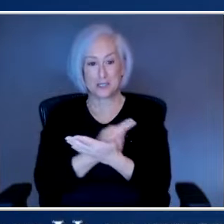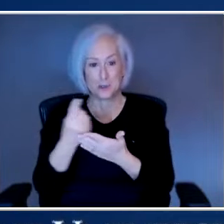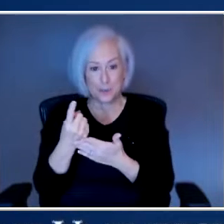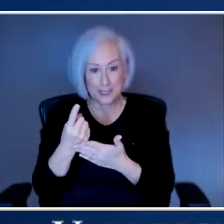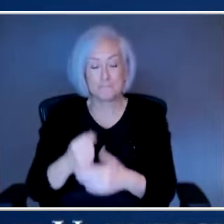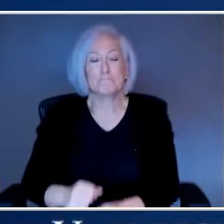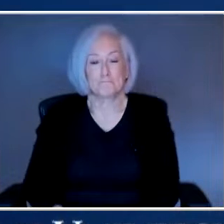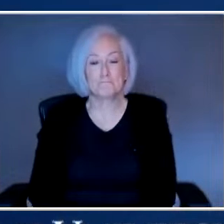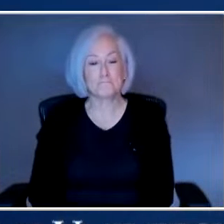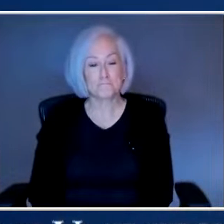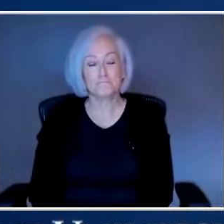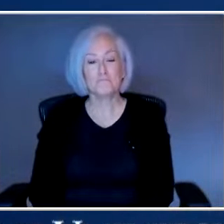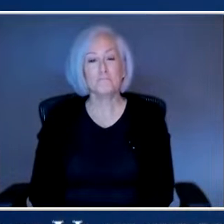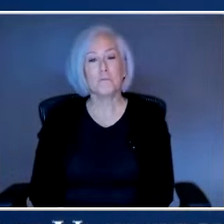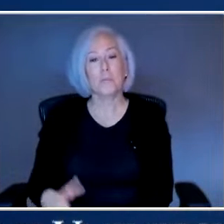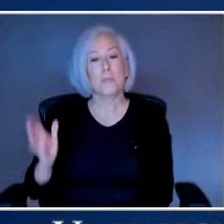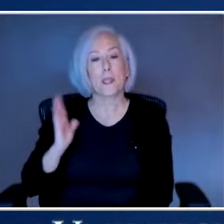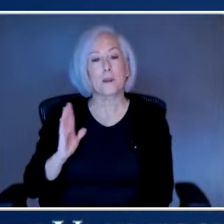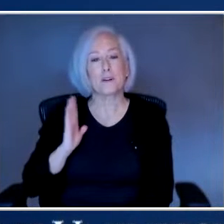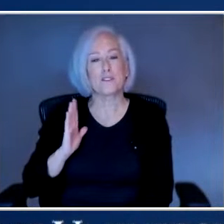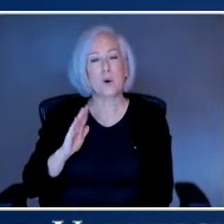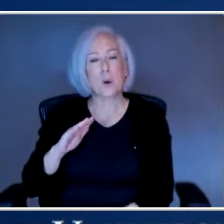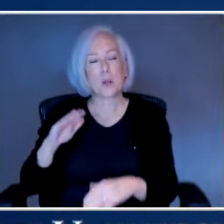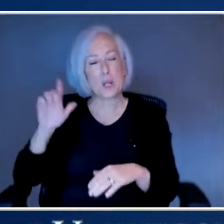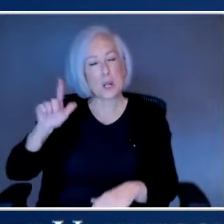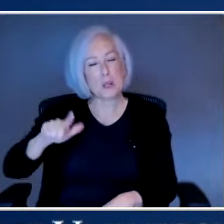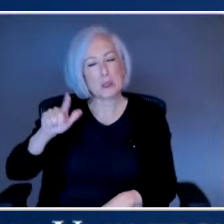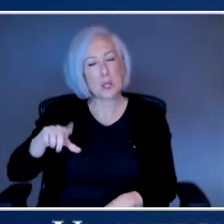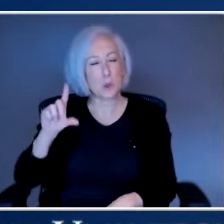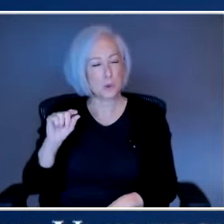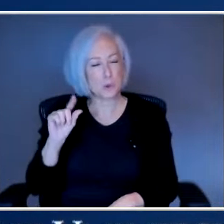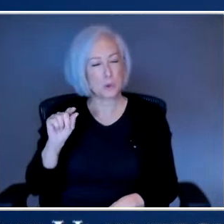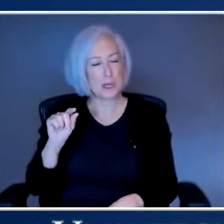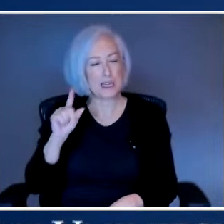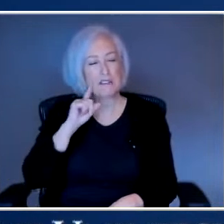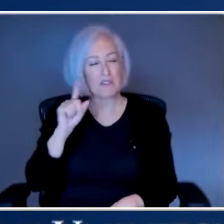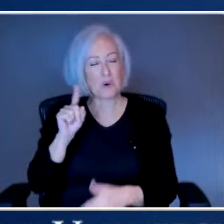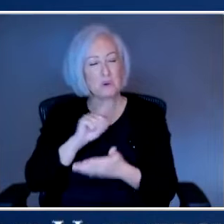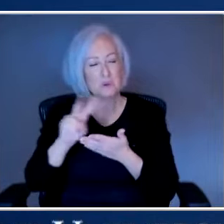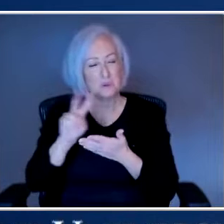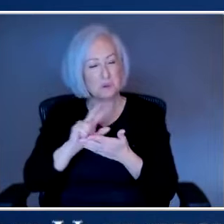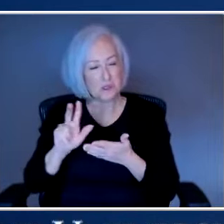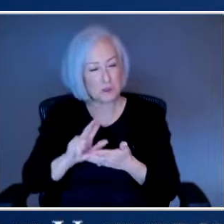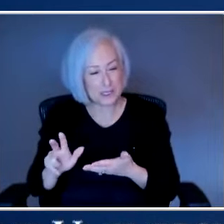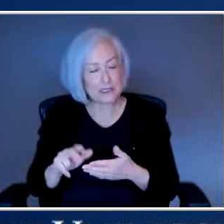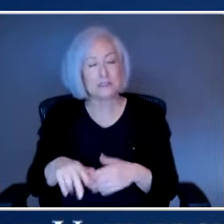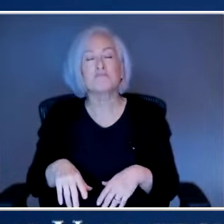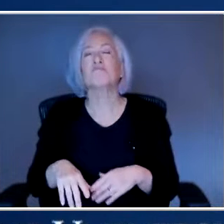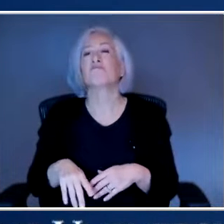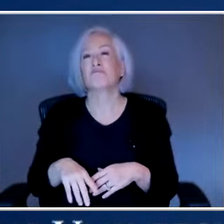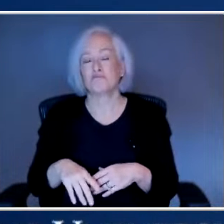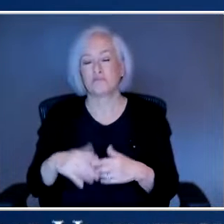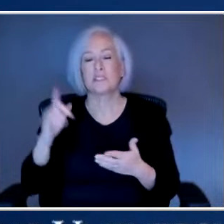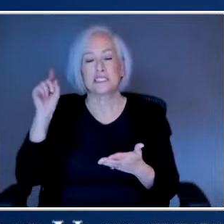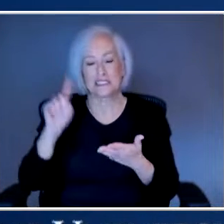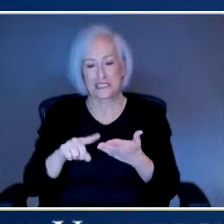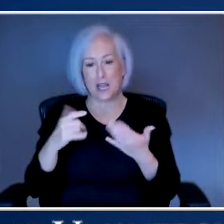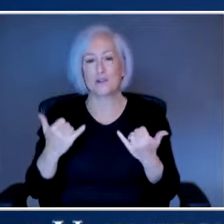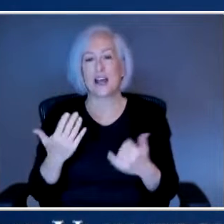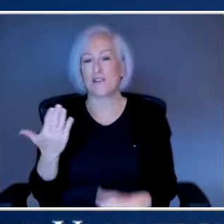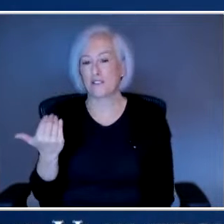in those low to mid 20s for a few weeks. We are down now. We know that the latest CDC data